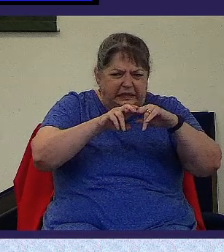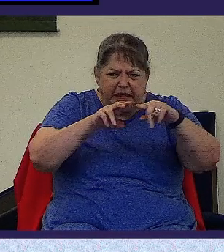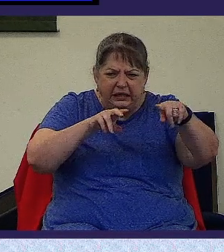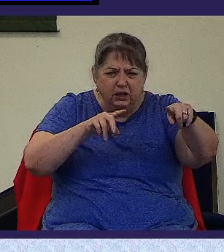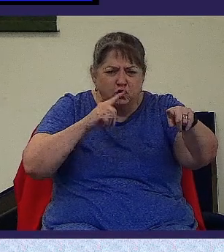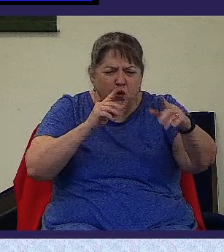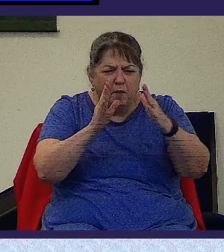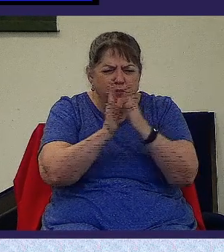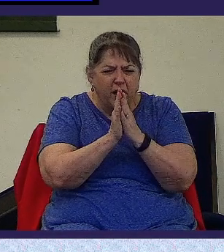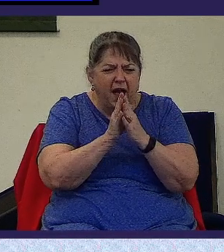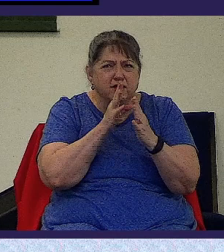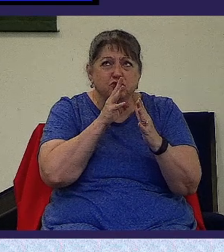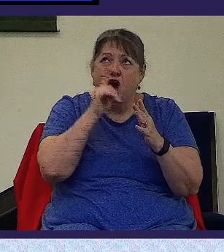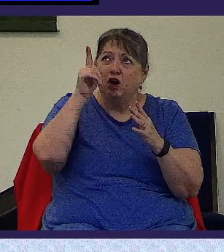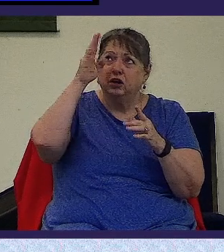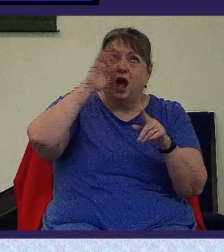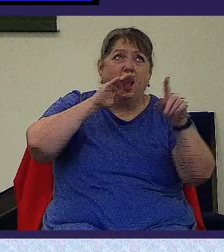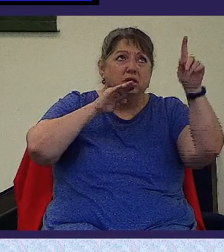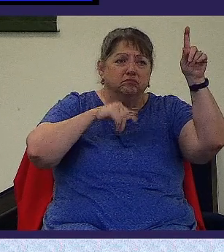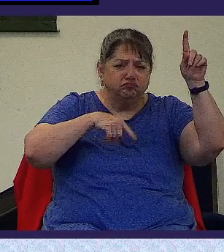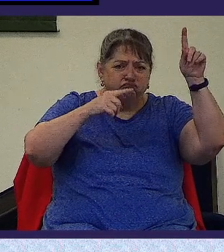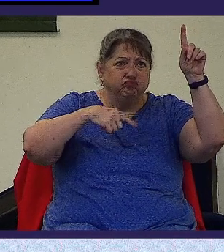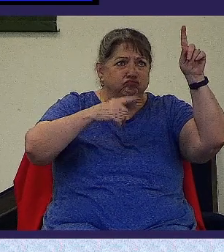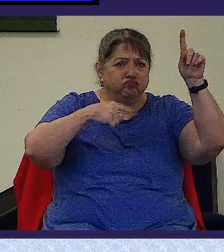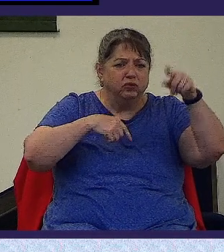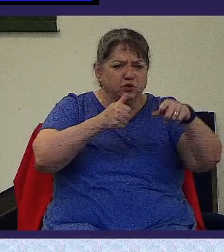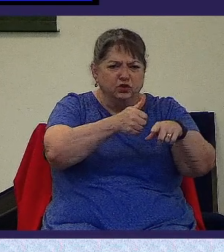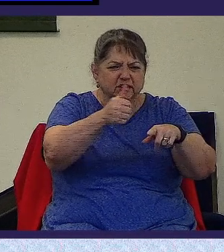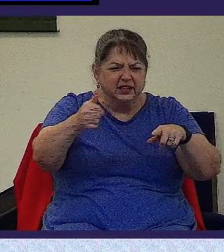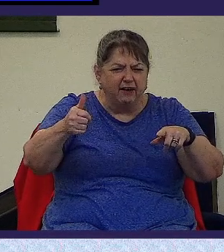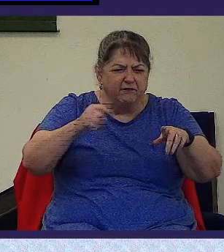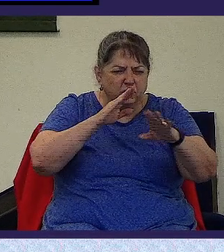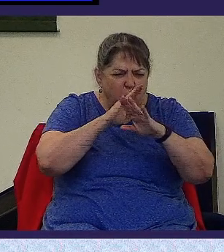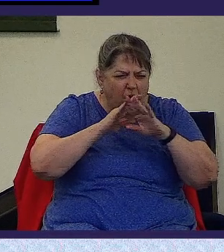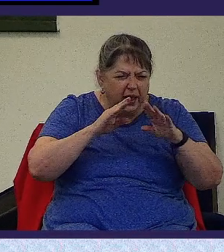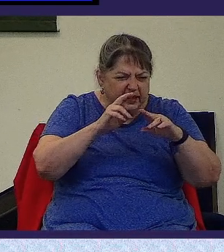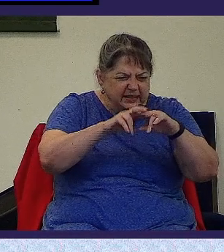let's bring that before the lord and know that he's here with us amen